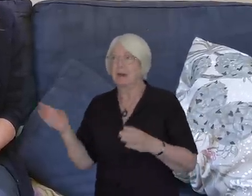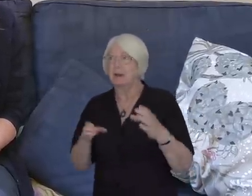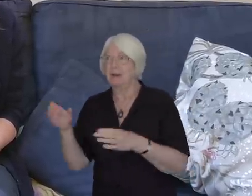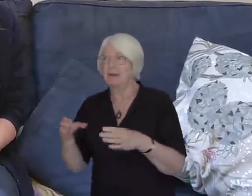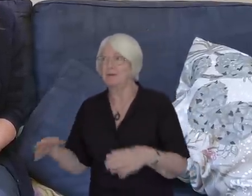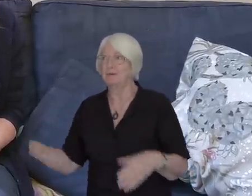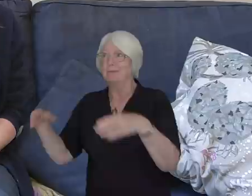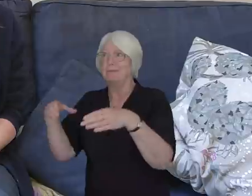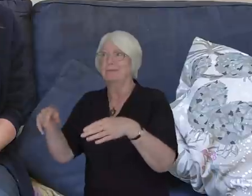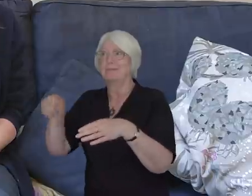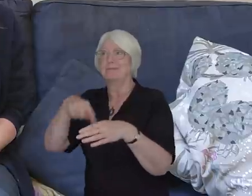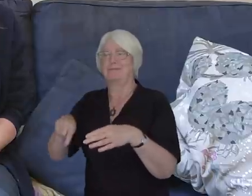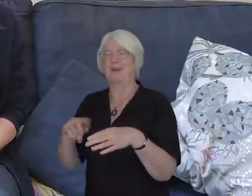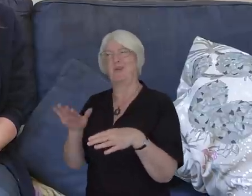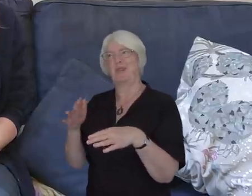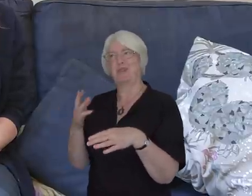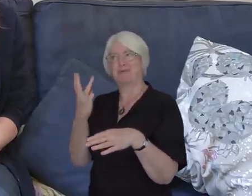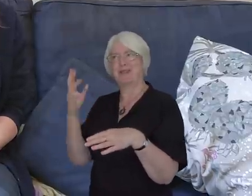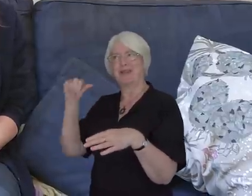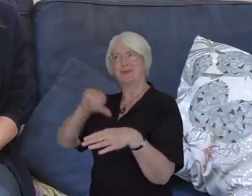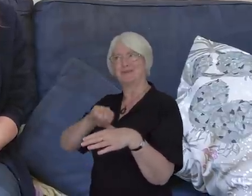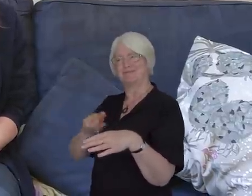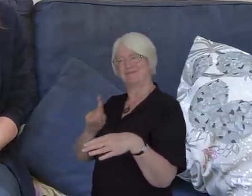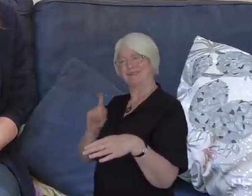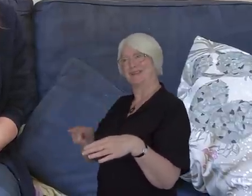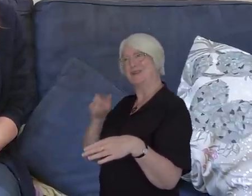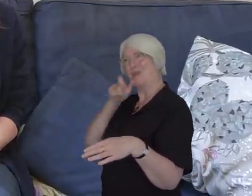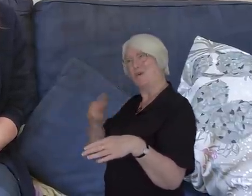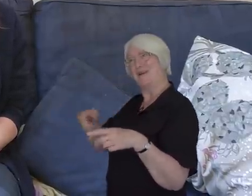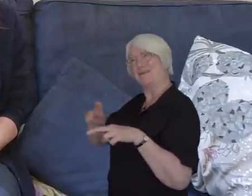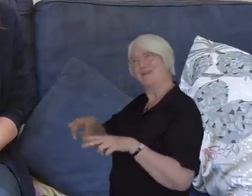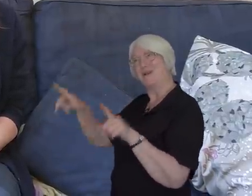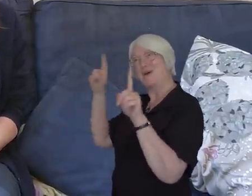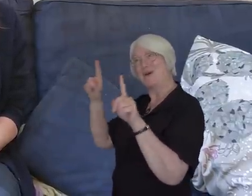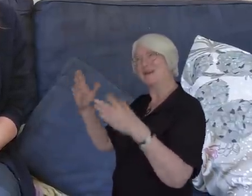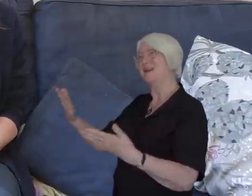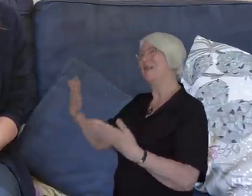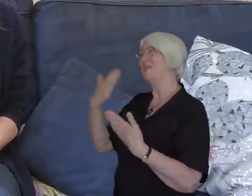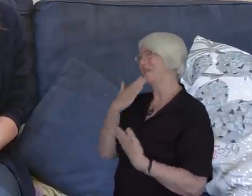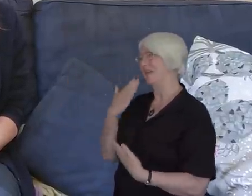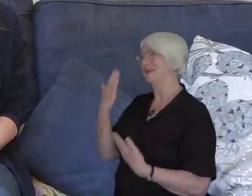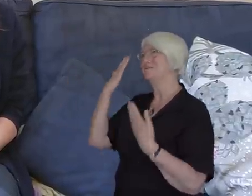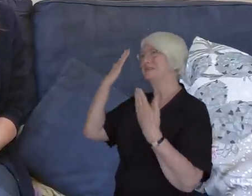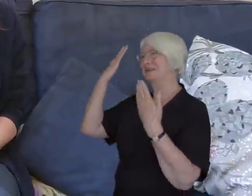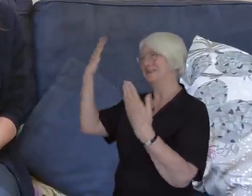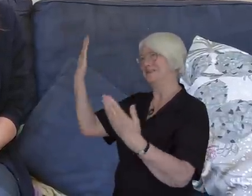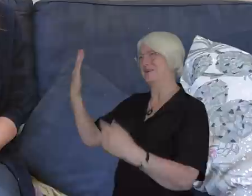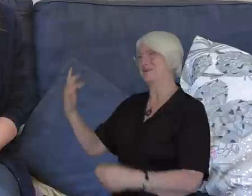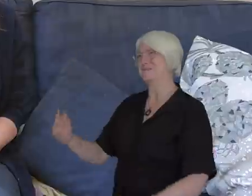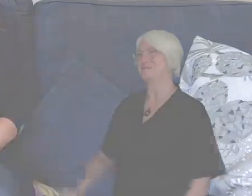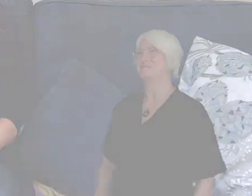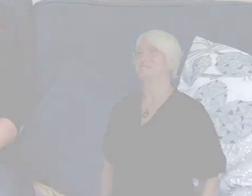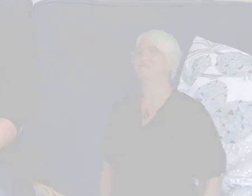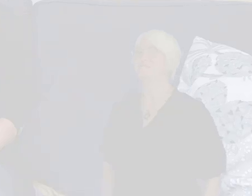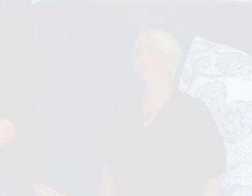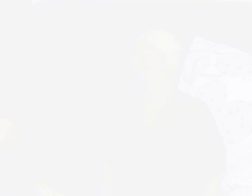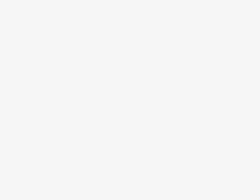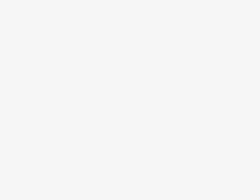3,000 persons were added. This is the word of the Lord. Thanks be to